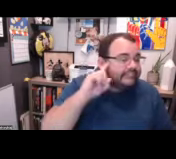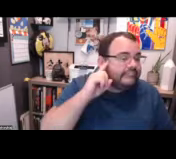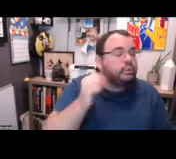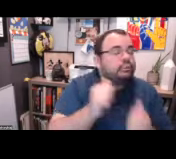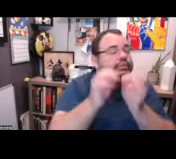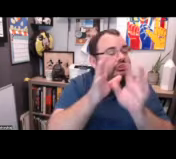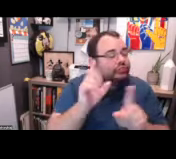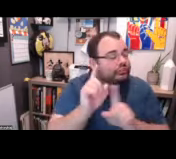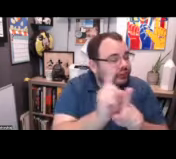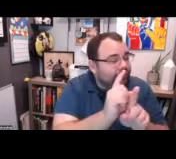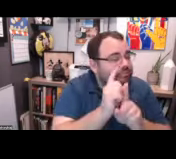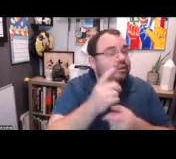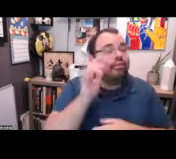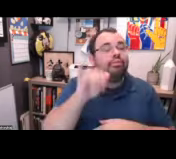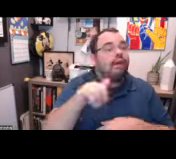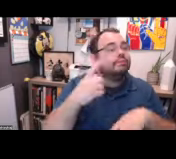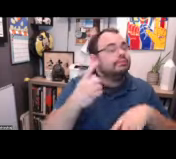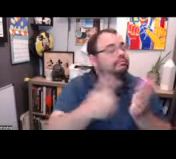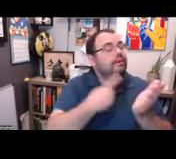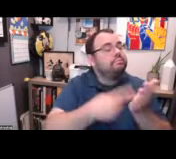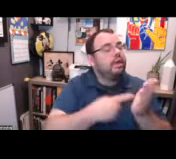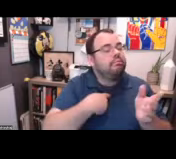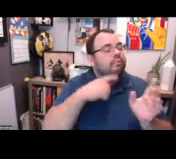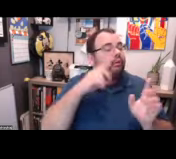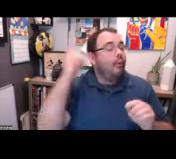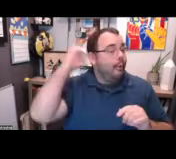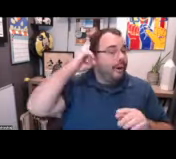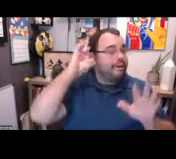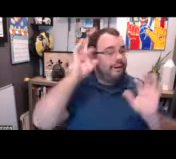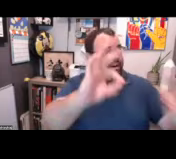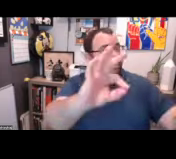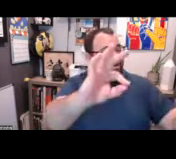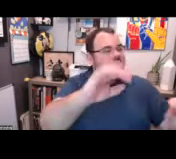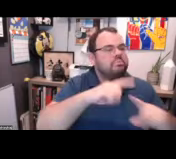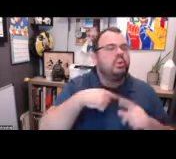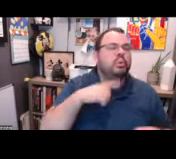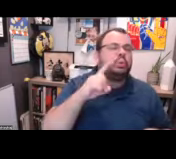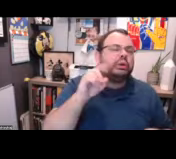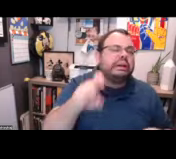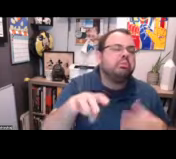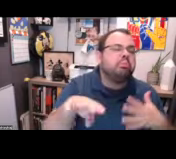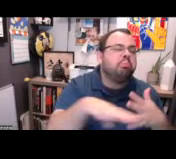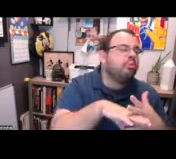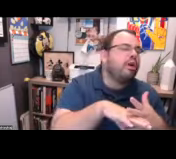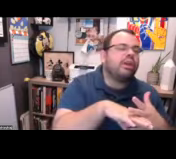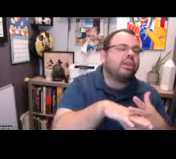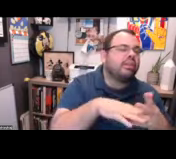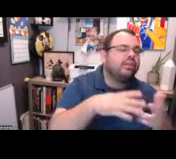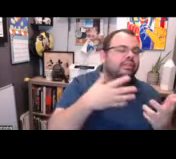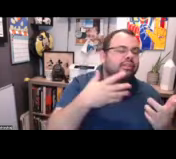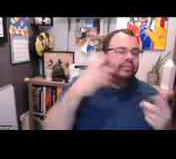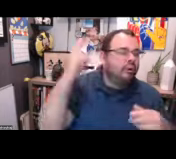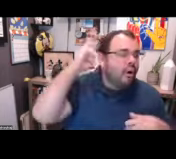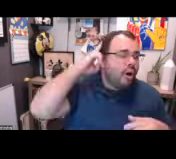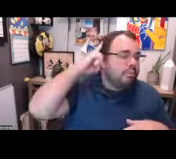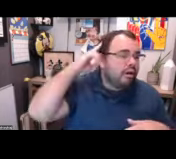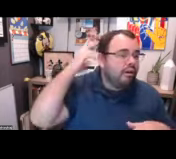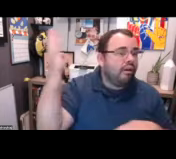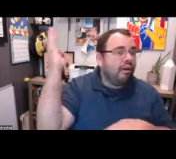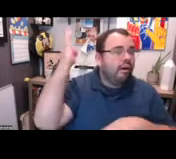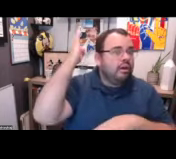was. I went to college. I was the only deaf student with an interpreter. And sometimes they noticed the cochlear implants, like, oh, I need a